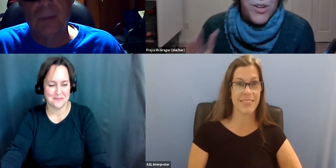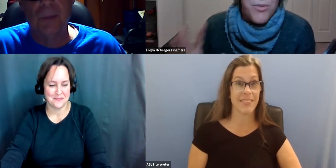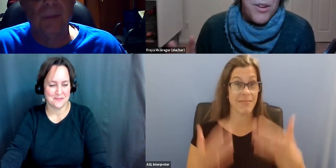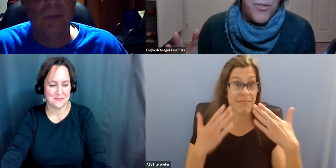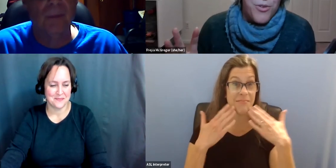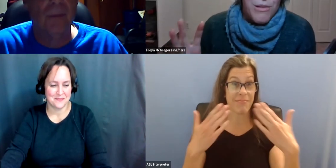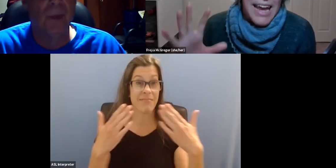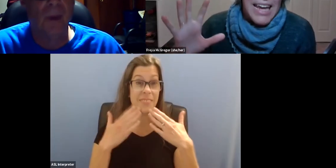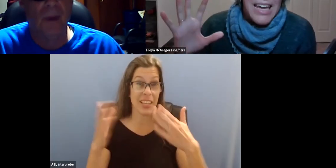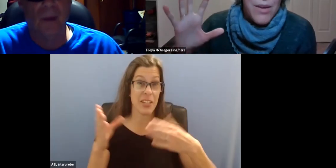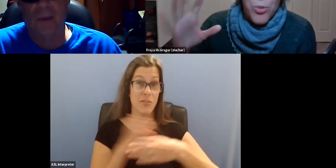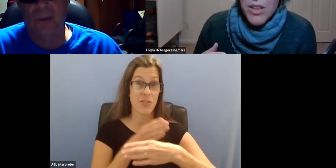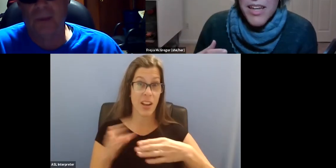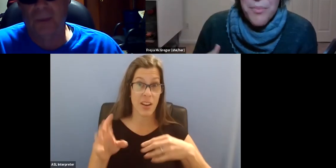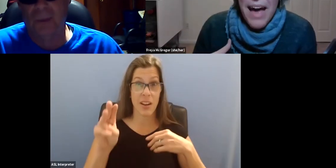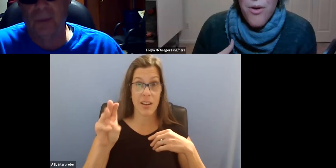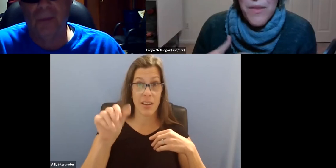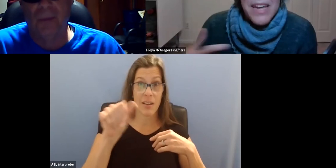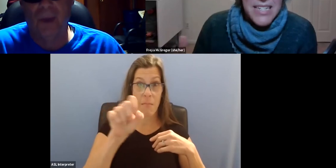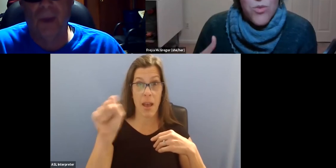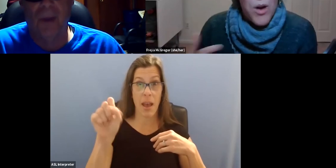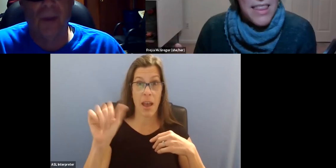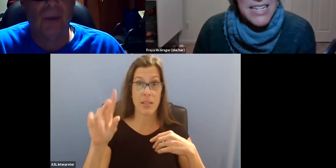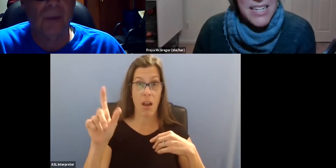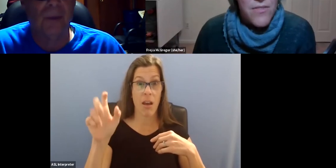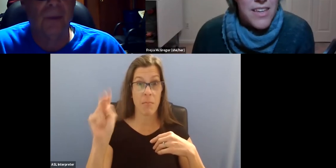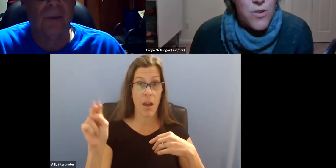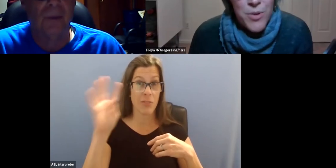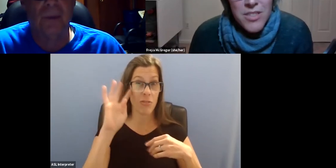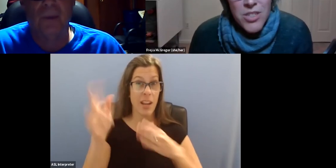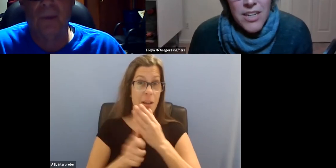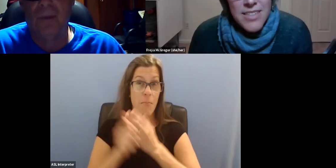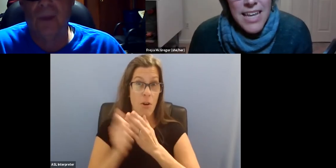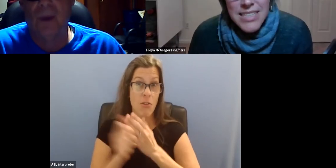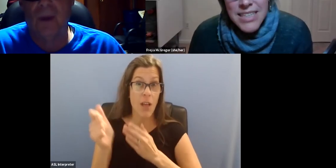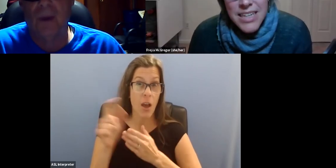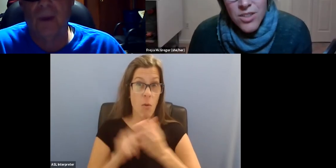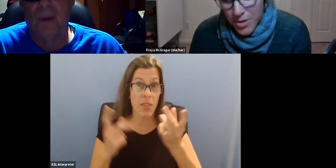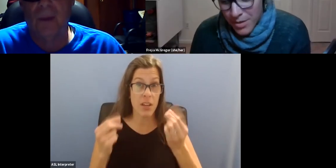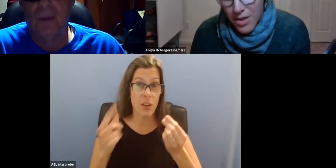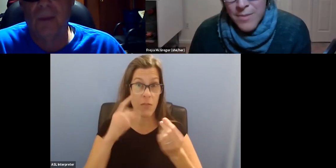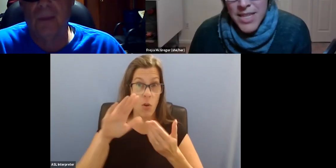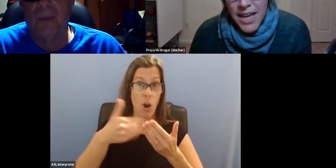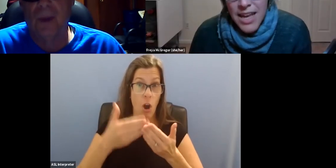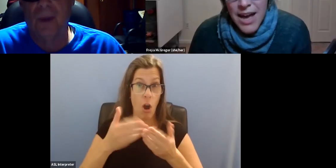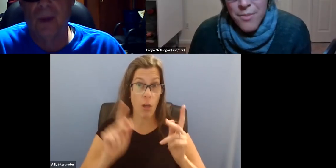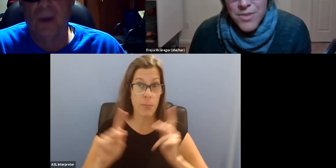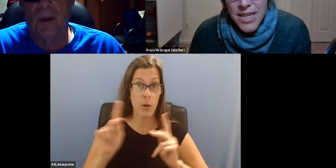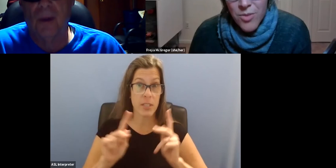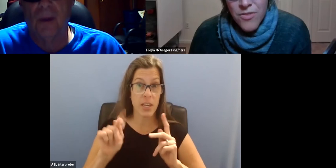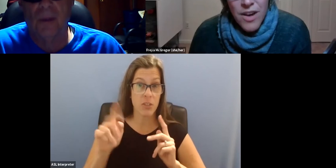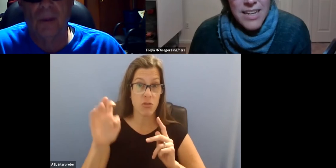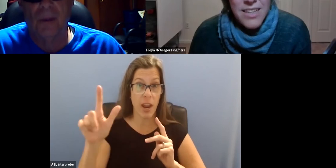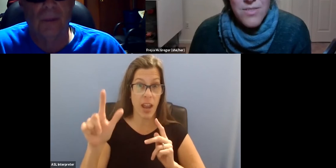created a really wonderful, like booklet about what they did and why they did it for these all persons trails. And that's linked on the bird ability website, um,